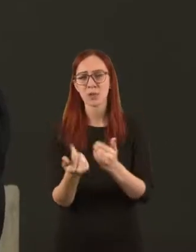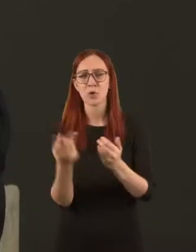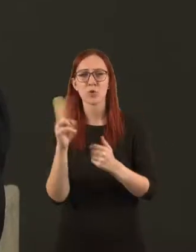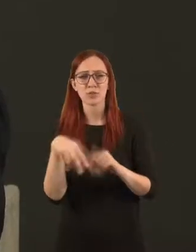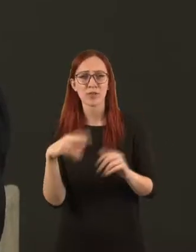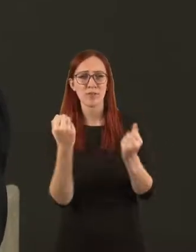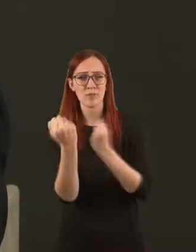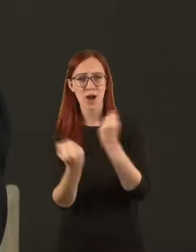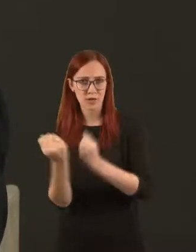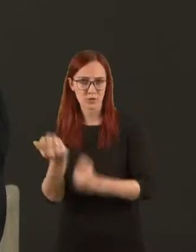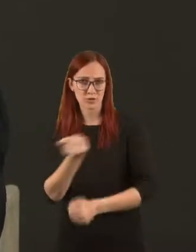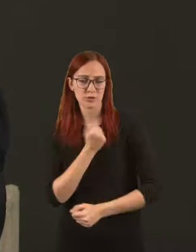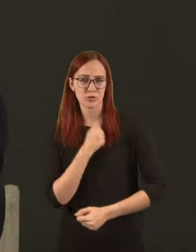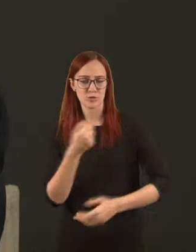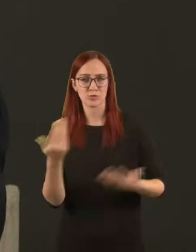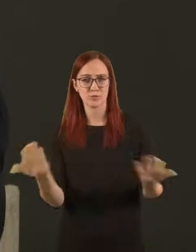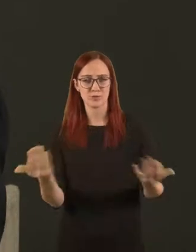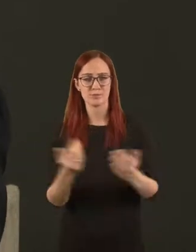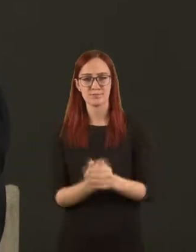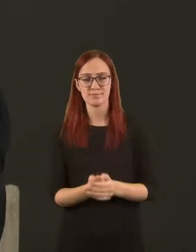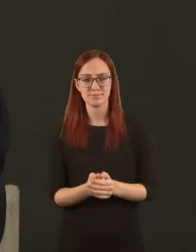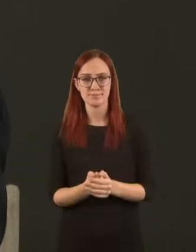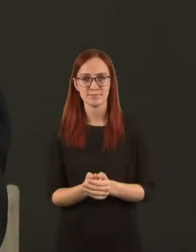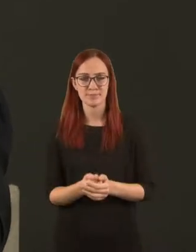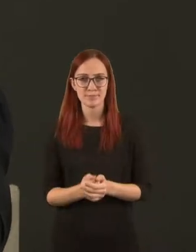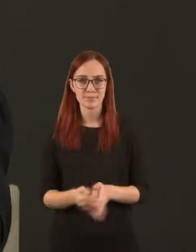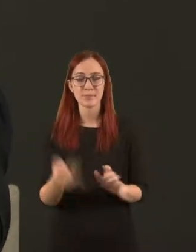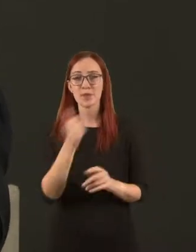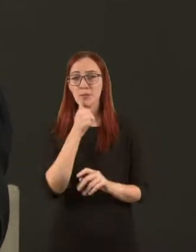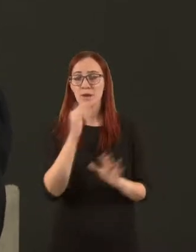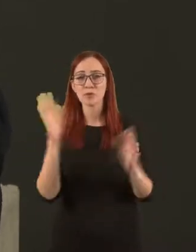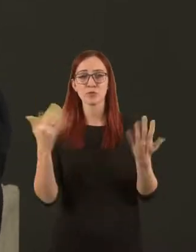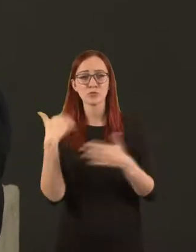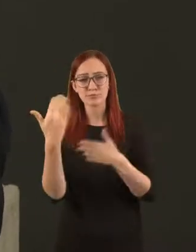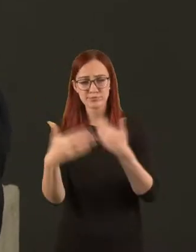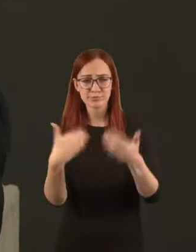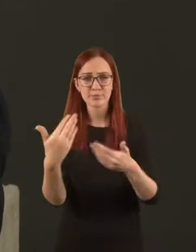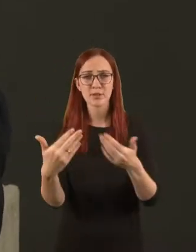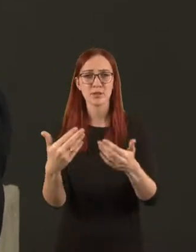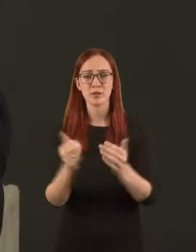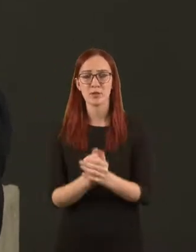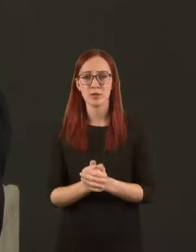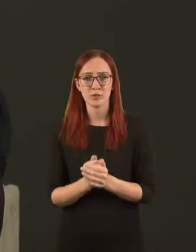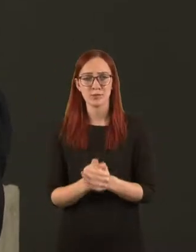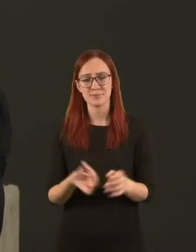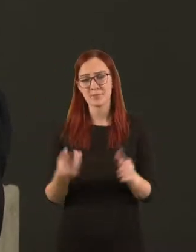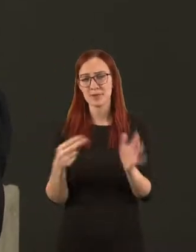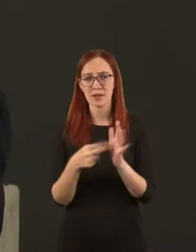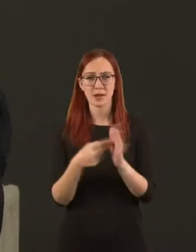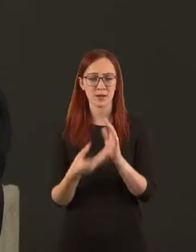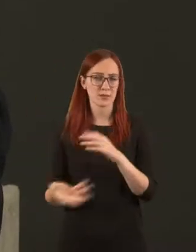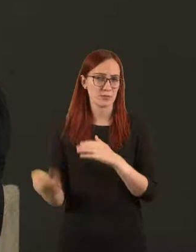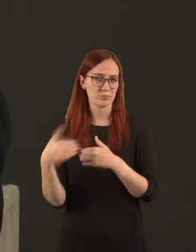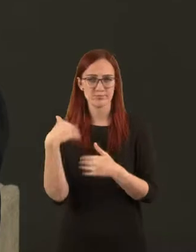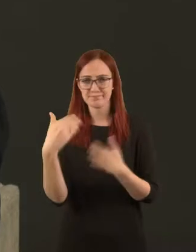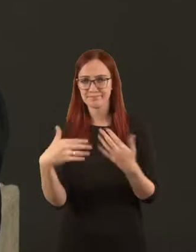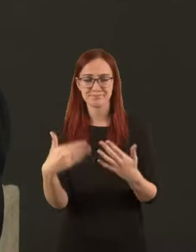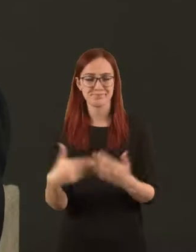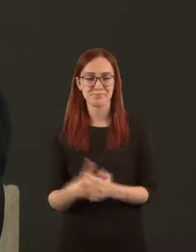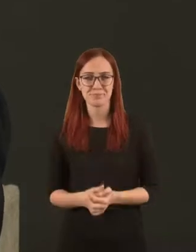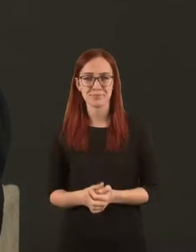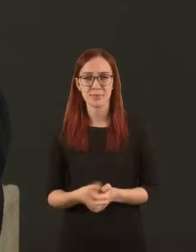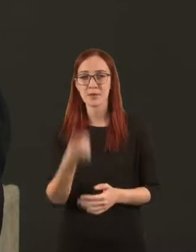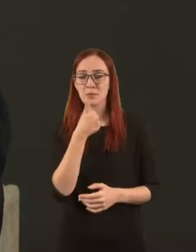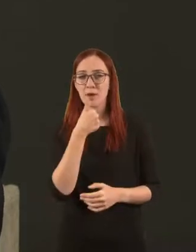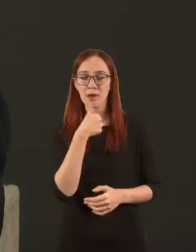car journeys, and we are a nation of car owners. If we do nothing, then